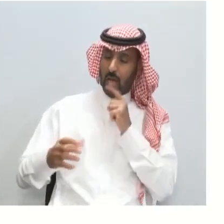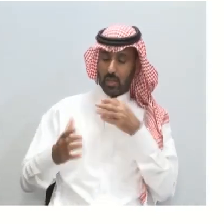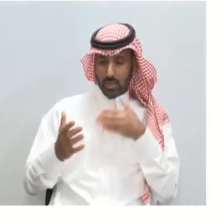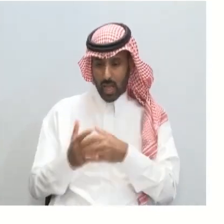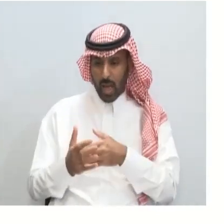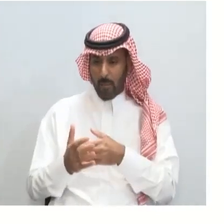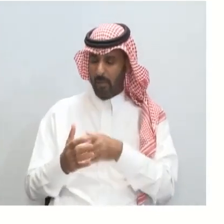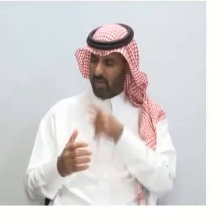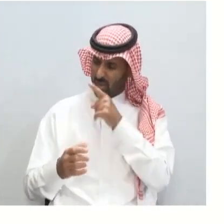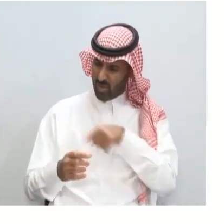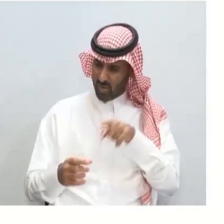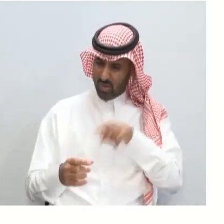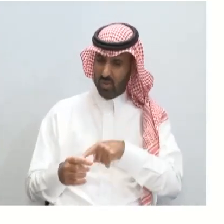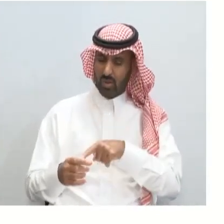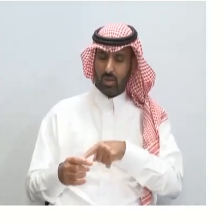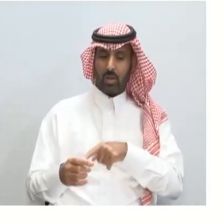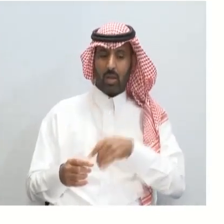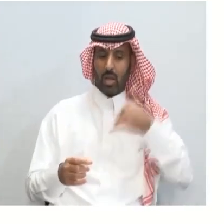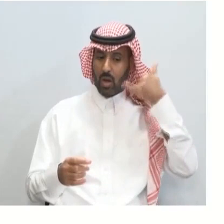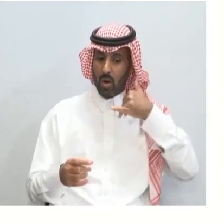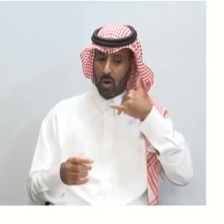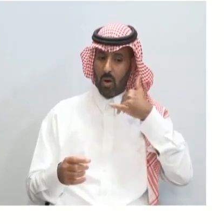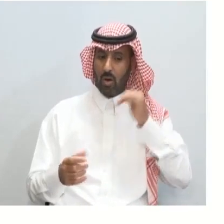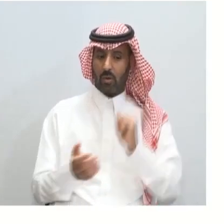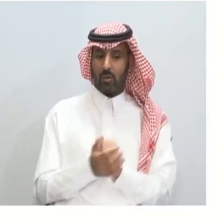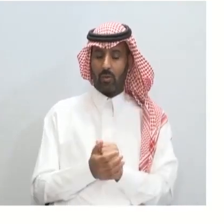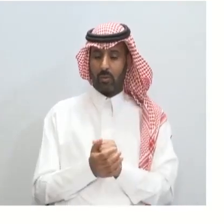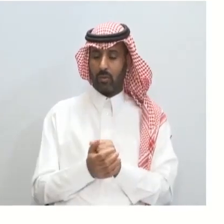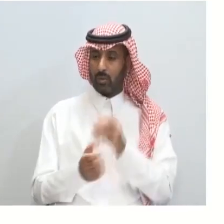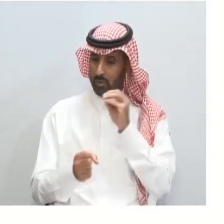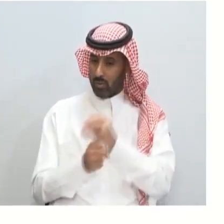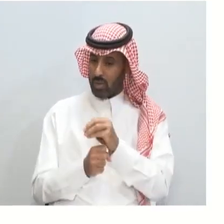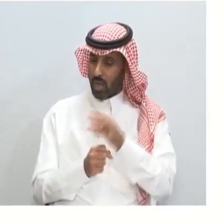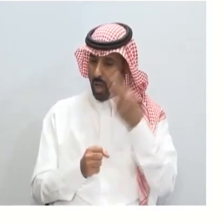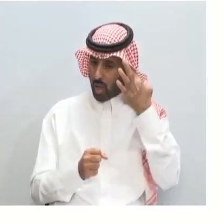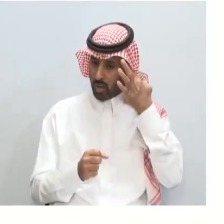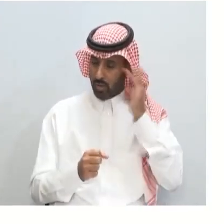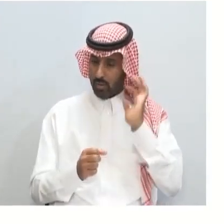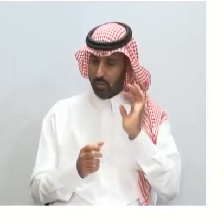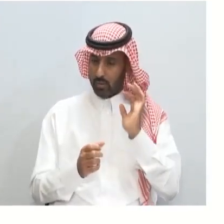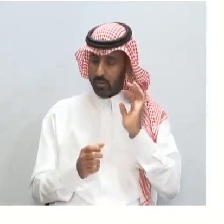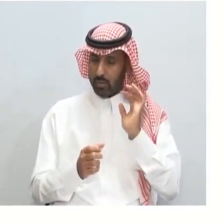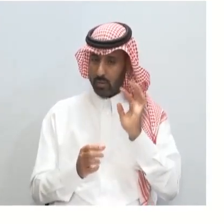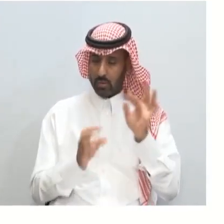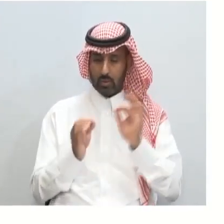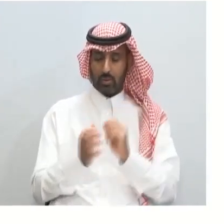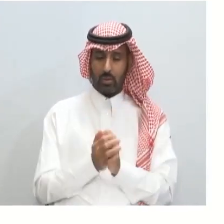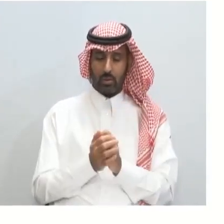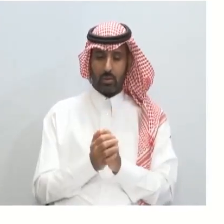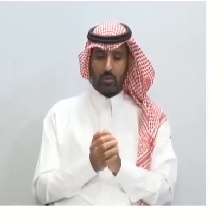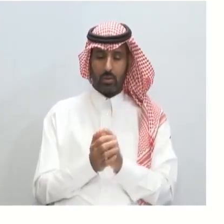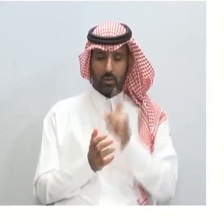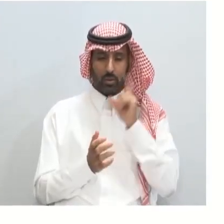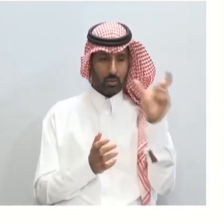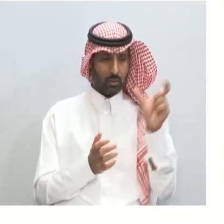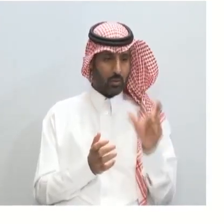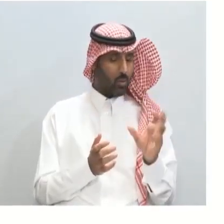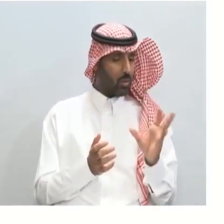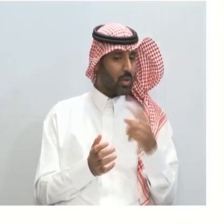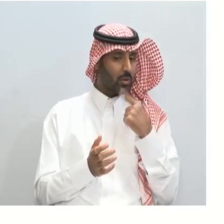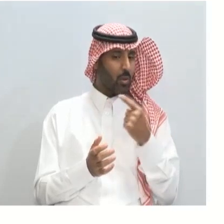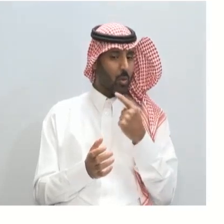to wrongdoing. Call, as I said before, means decision. So who says each expression and